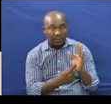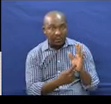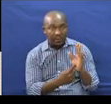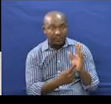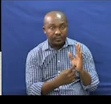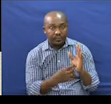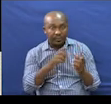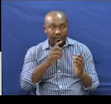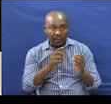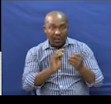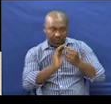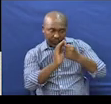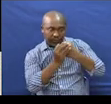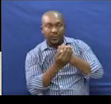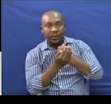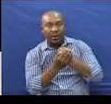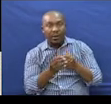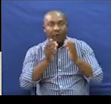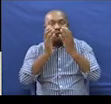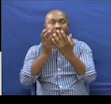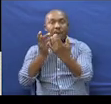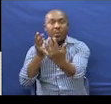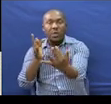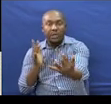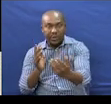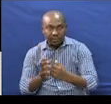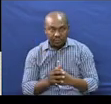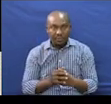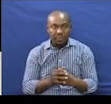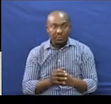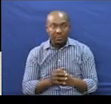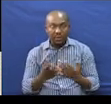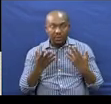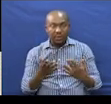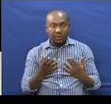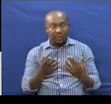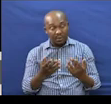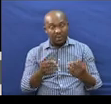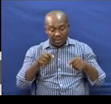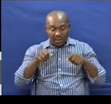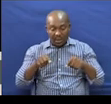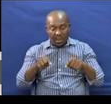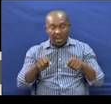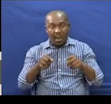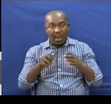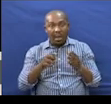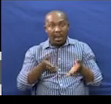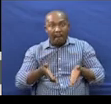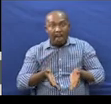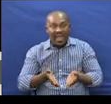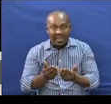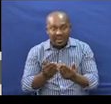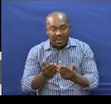declines in populations. So here in birth rate, whether it is high or is low, it is